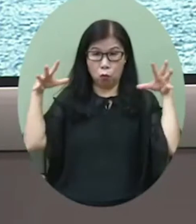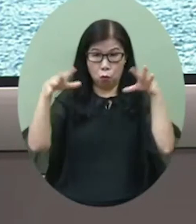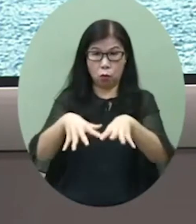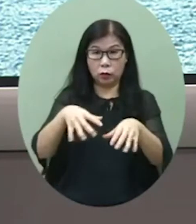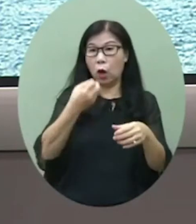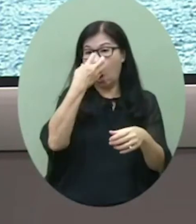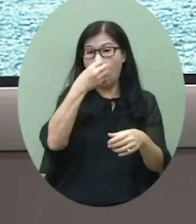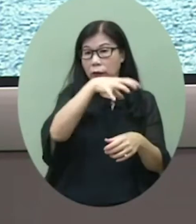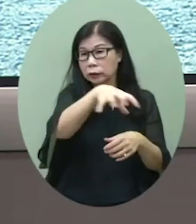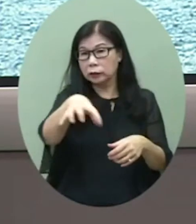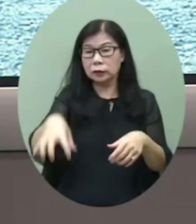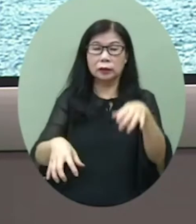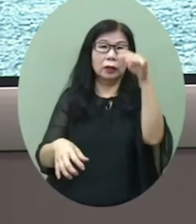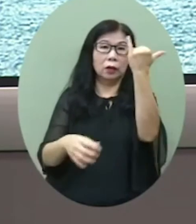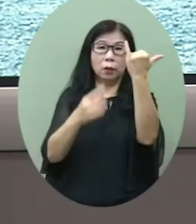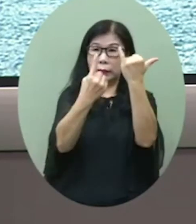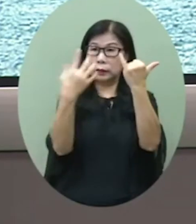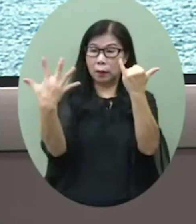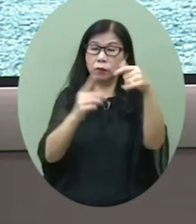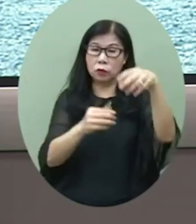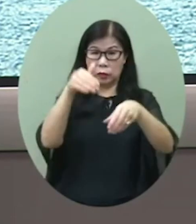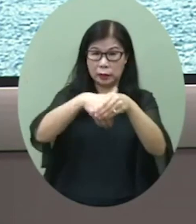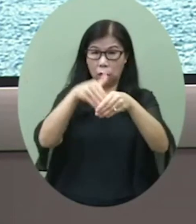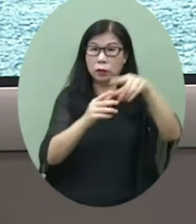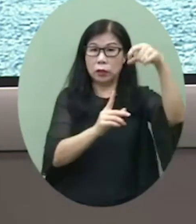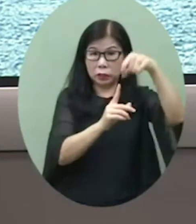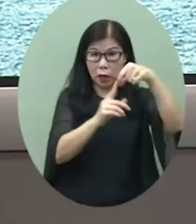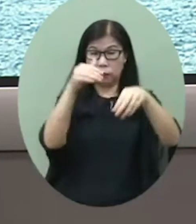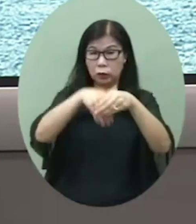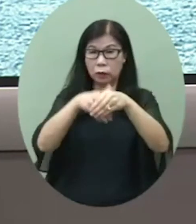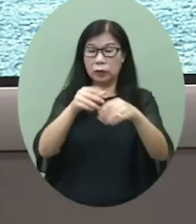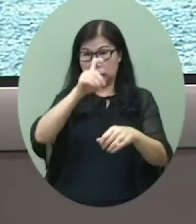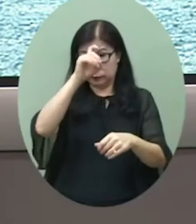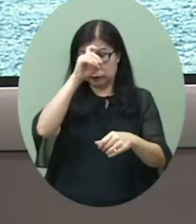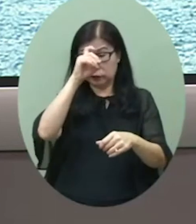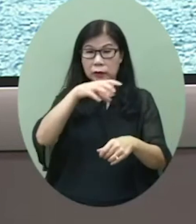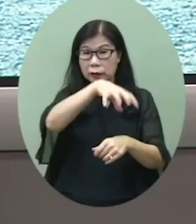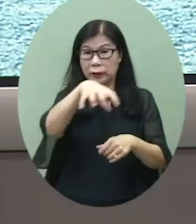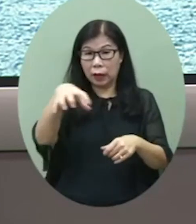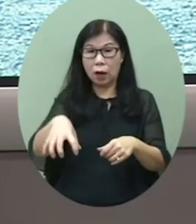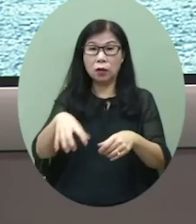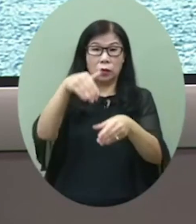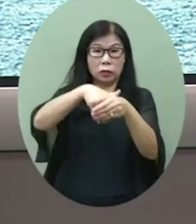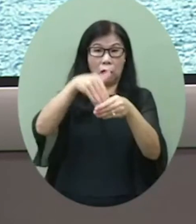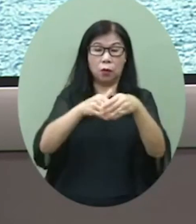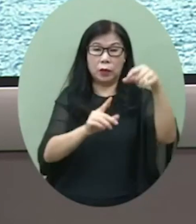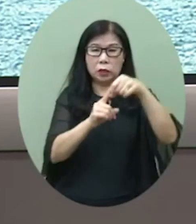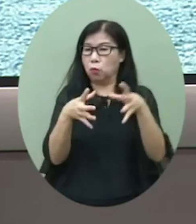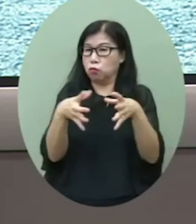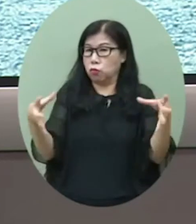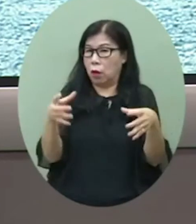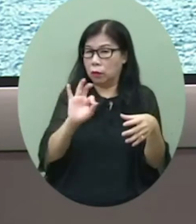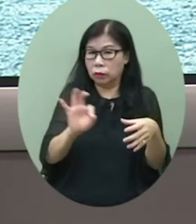voters turnout rate is 70% or even higher, then we're talking about over 3 million voters all going to 615 polling stations across